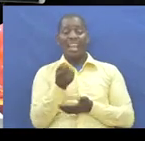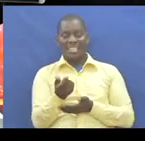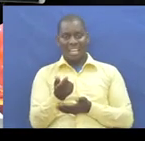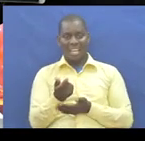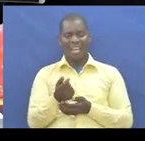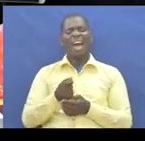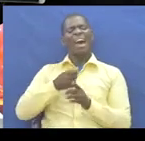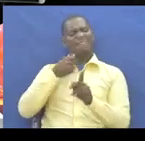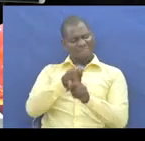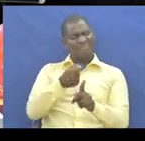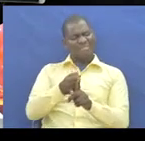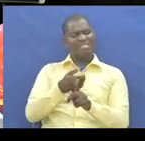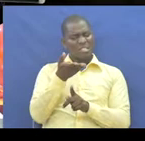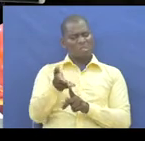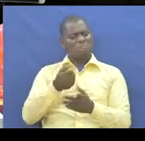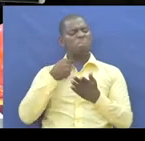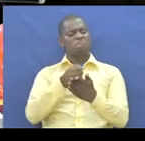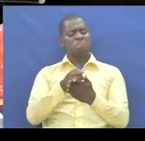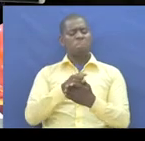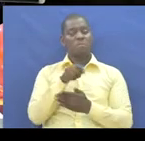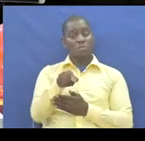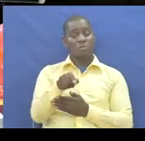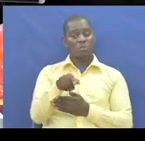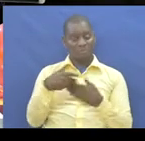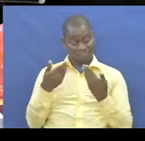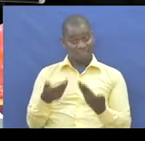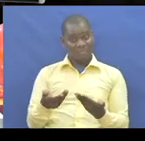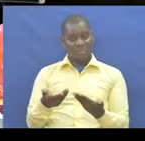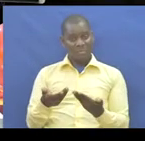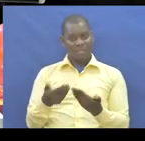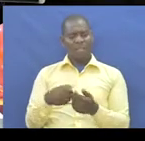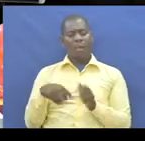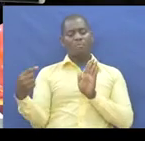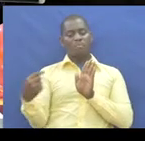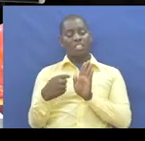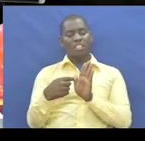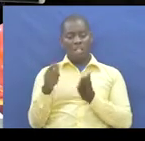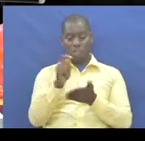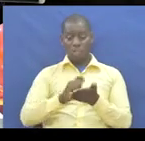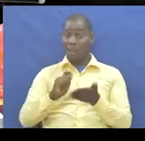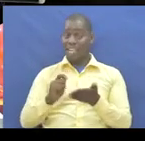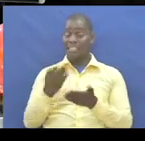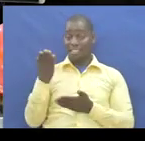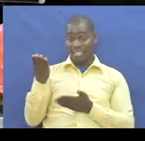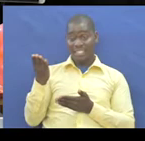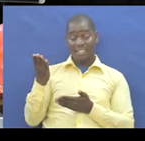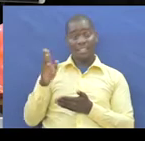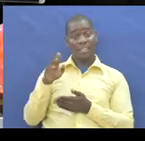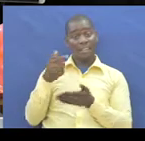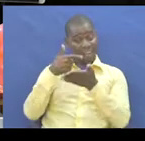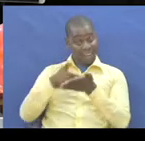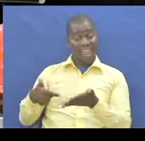be Newton, which is abbreviated with the capital letter N. Please, I insist, my student, I insist again